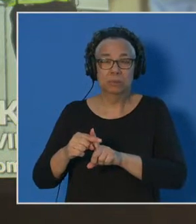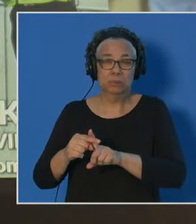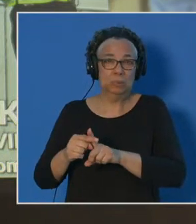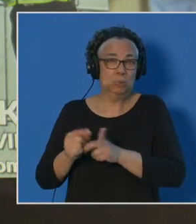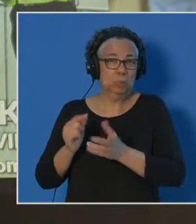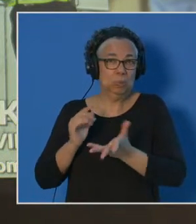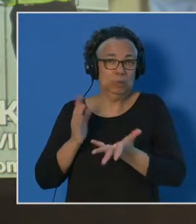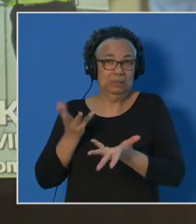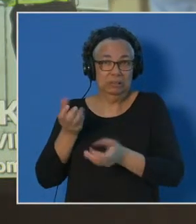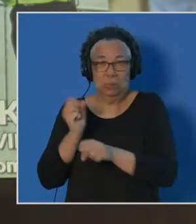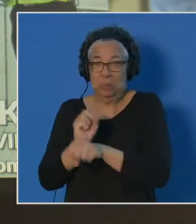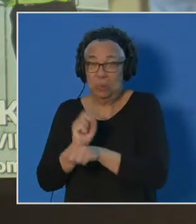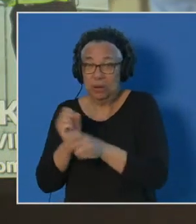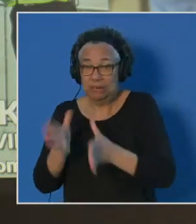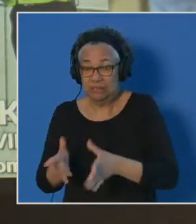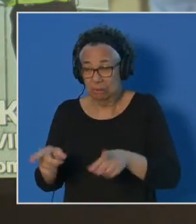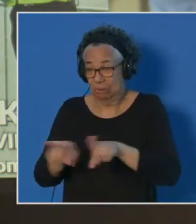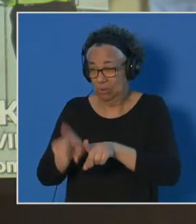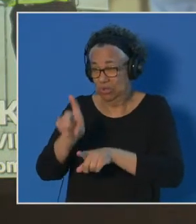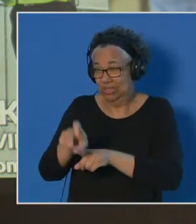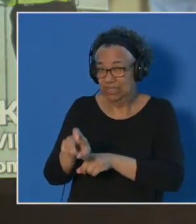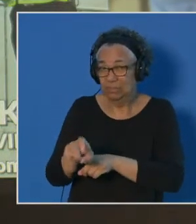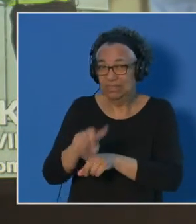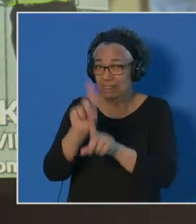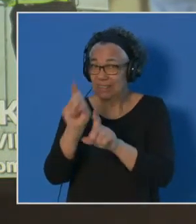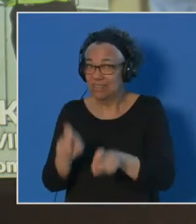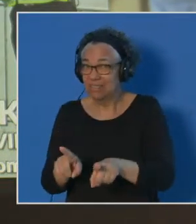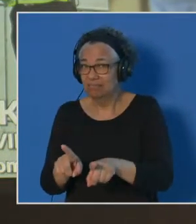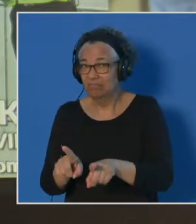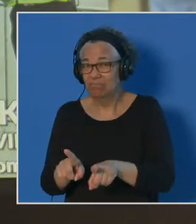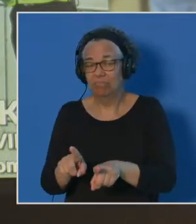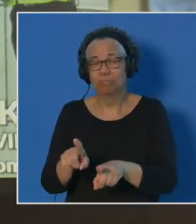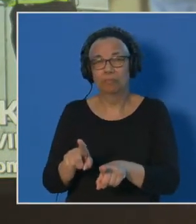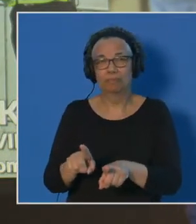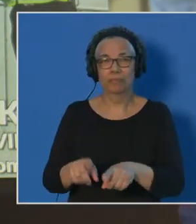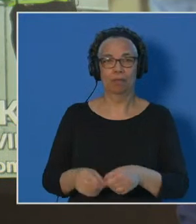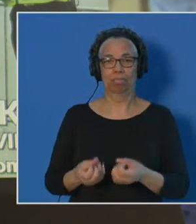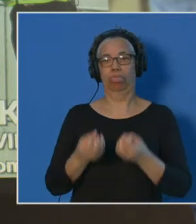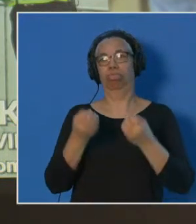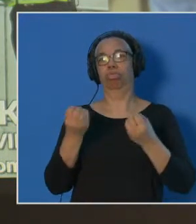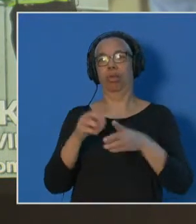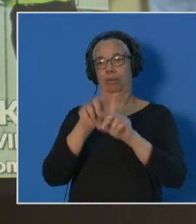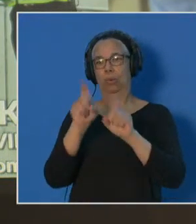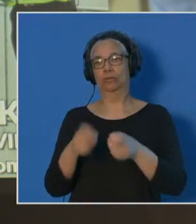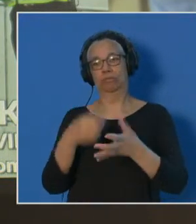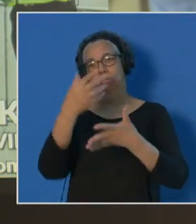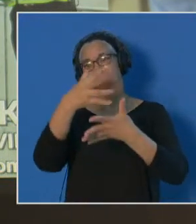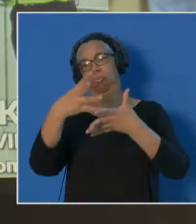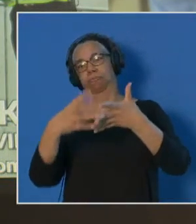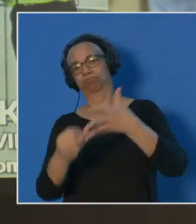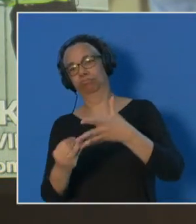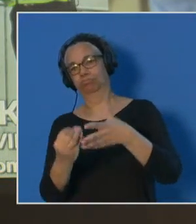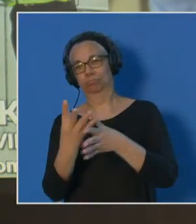workers, will they have to be tested more regularly as well? Gee, that's a lot of questions all in one, Don.